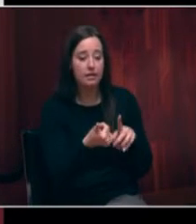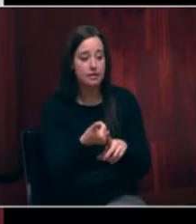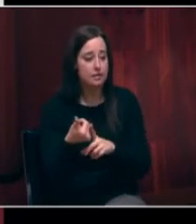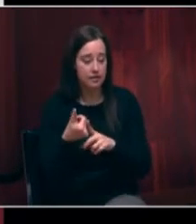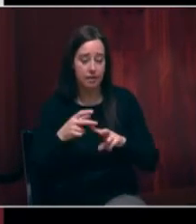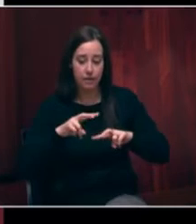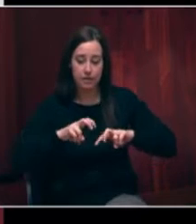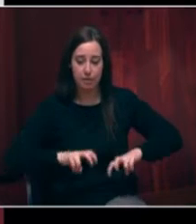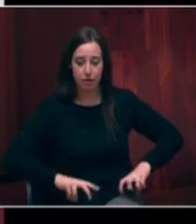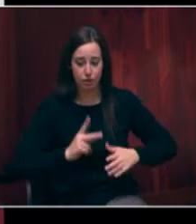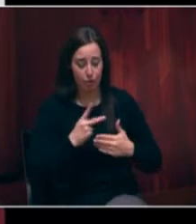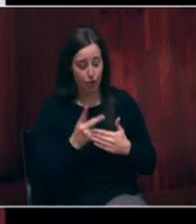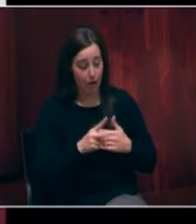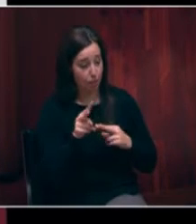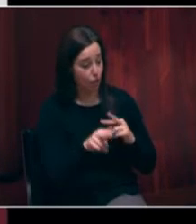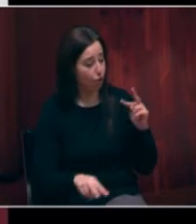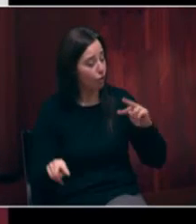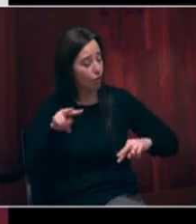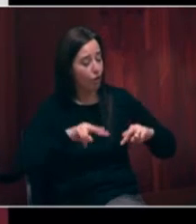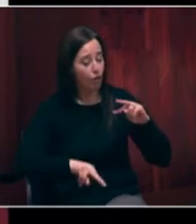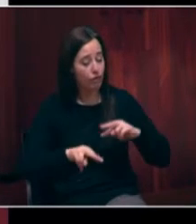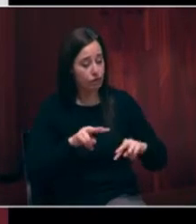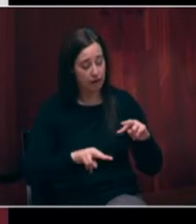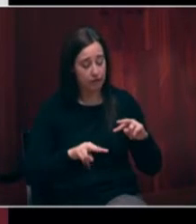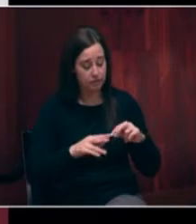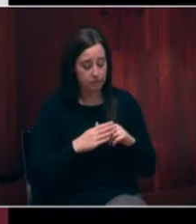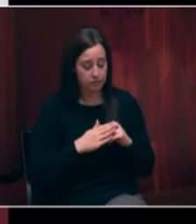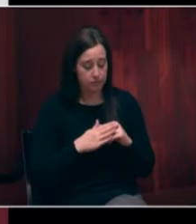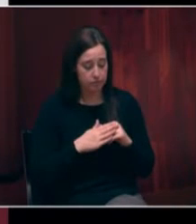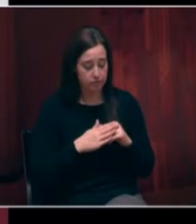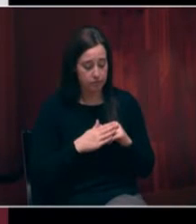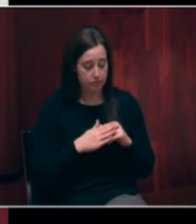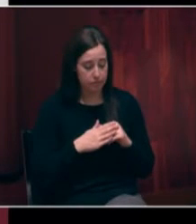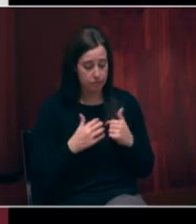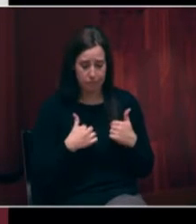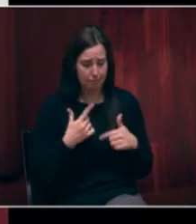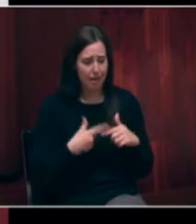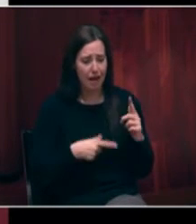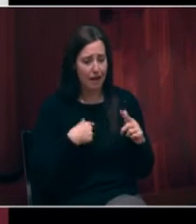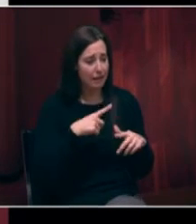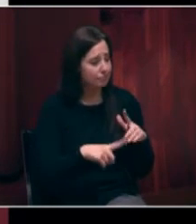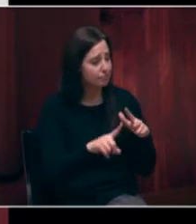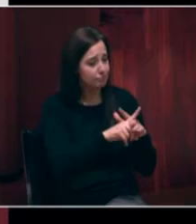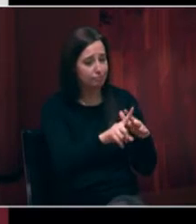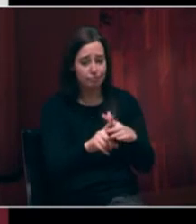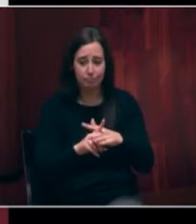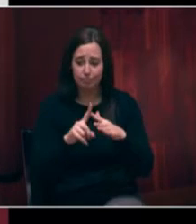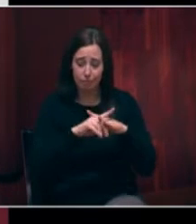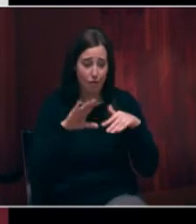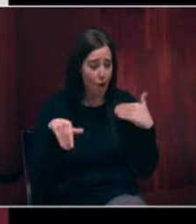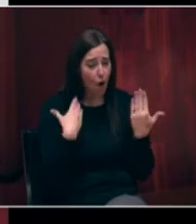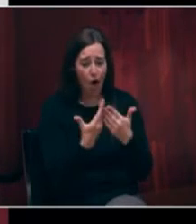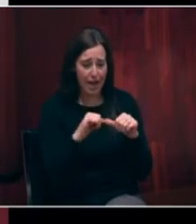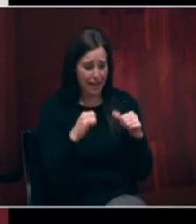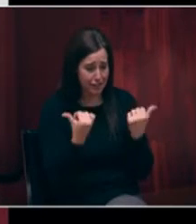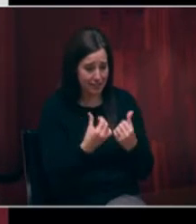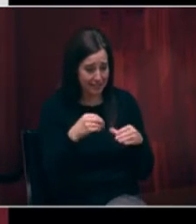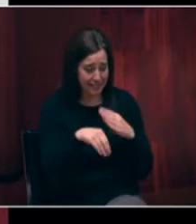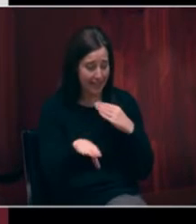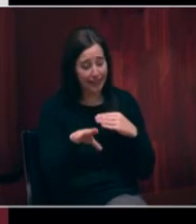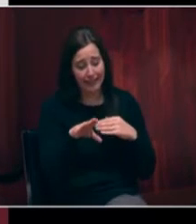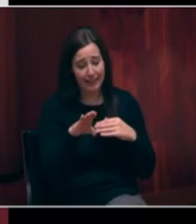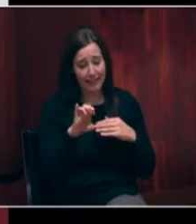looking at the oversight arm for the Information Security Oversight Office. It's me. I can't go to every agency and every major component within the executive branch. I